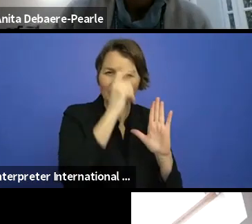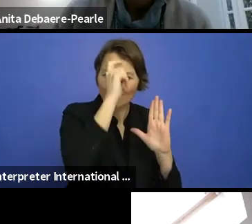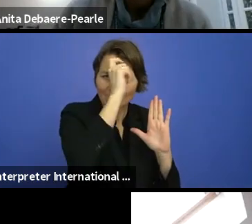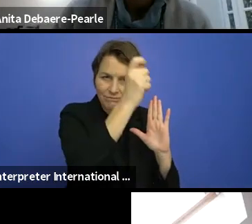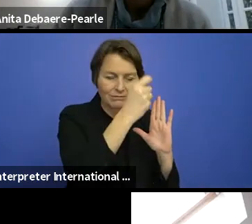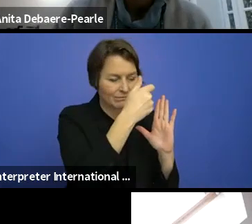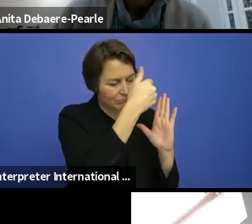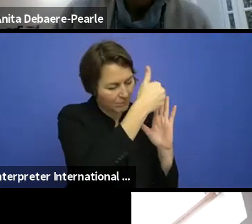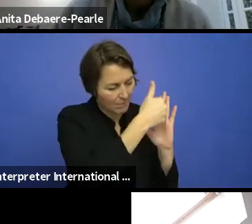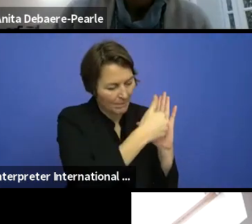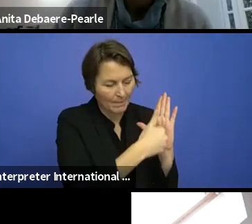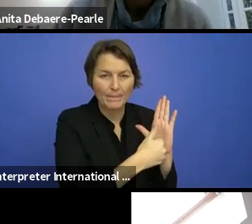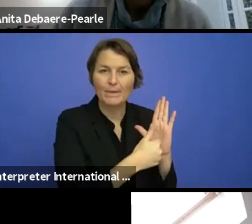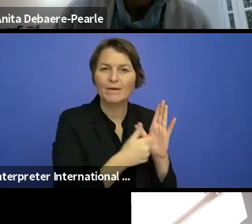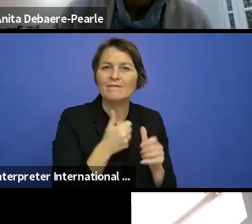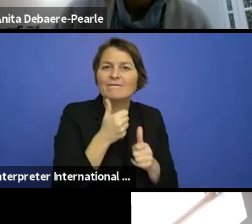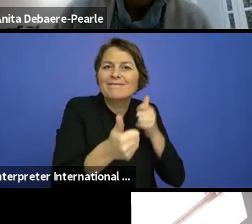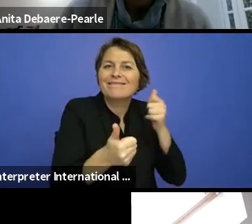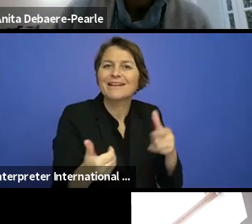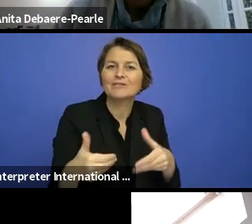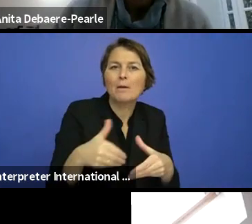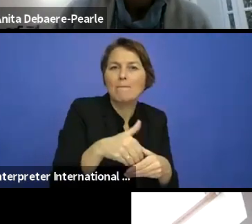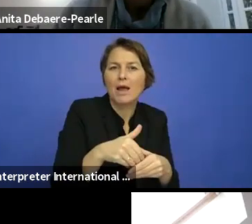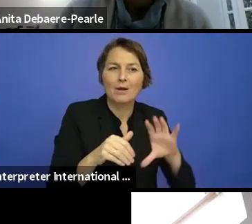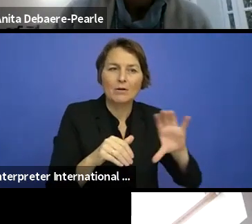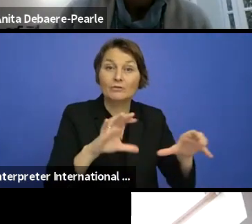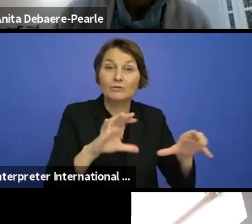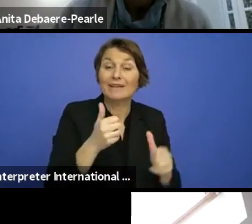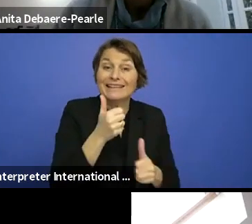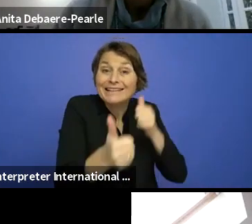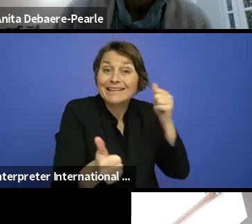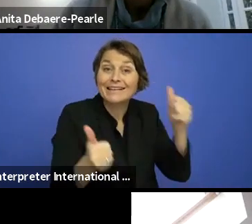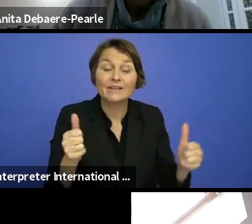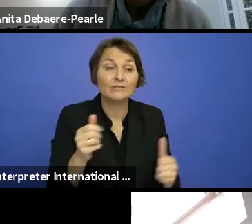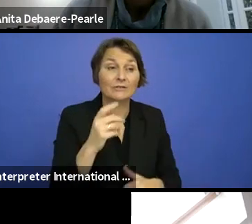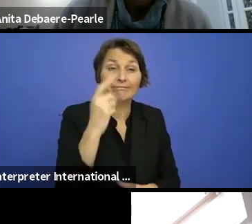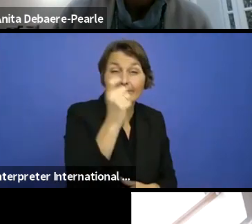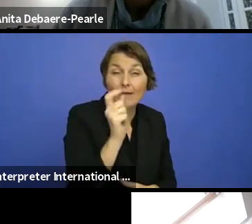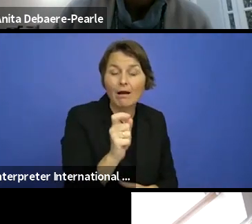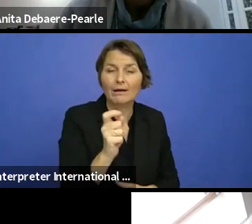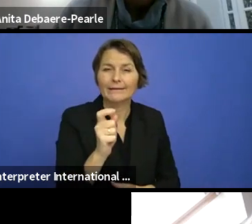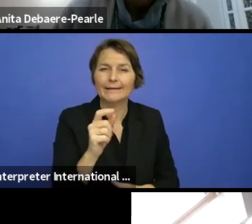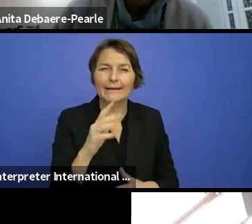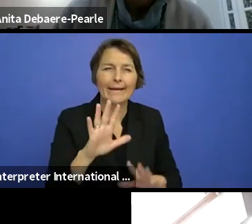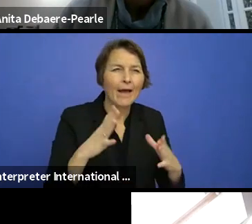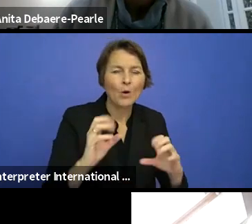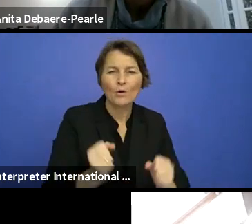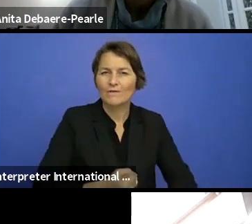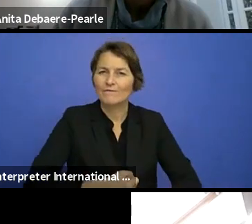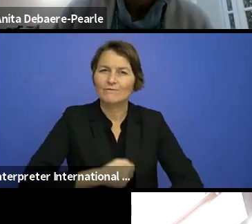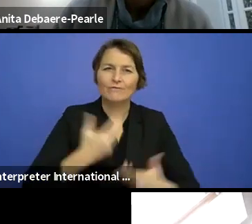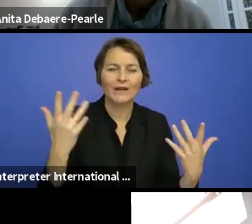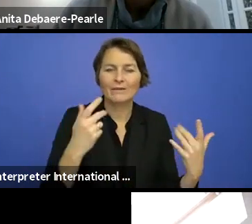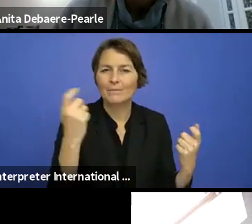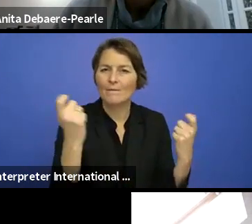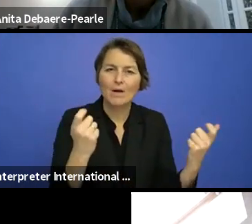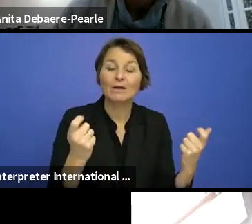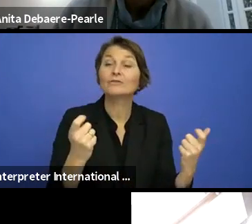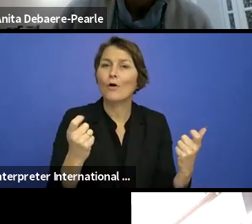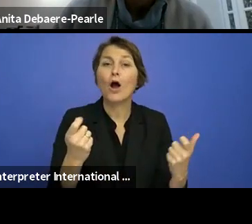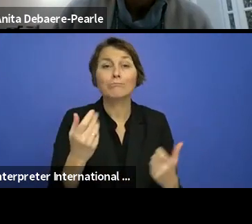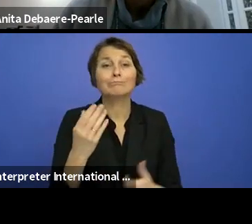every member state, that everybody who is an artist can benefit of the freedom of the arts and therefore get funding for their project, and that all the